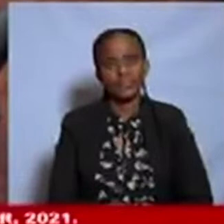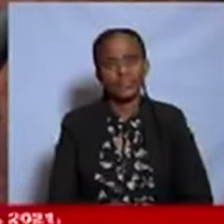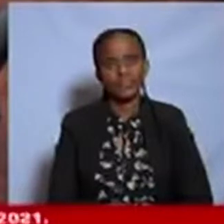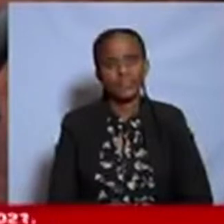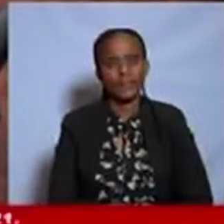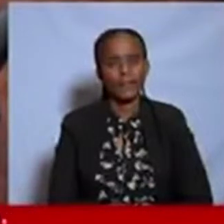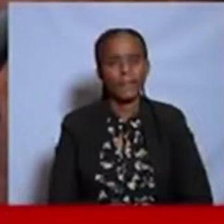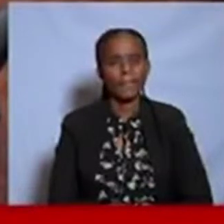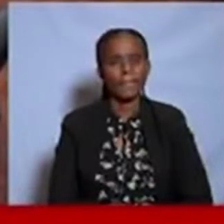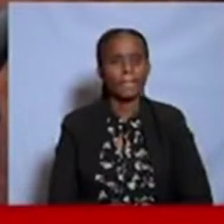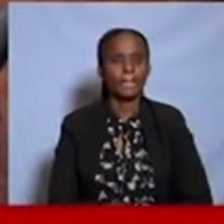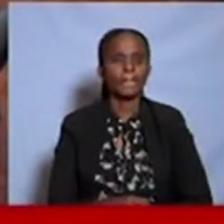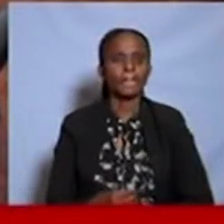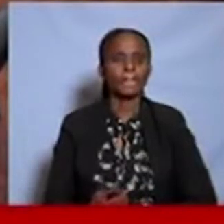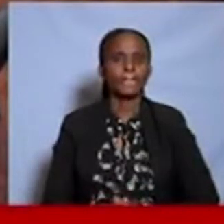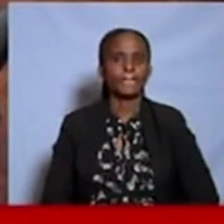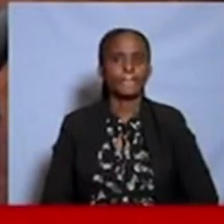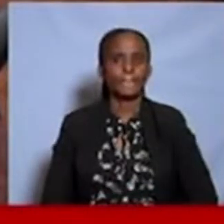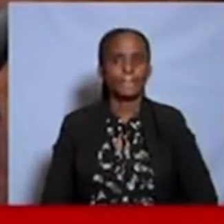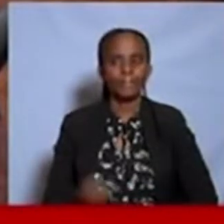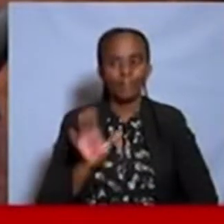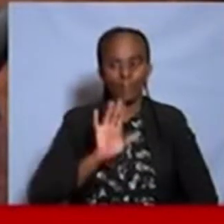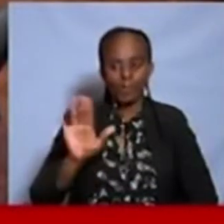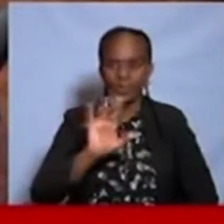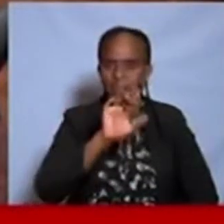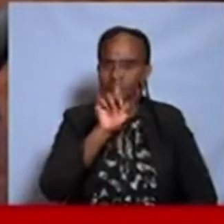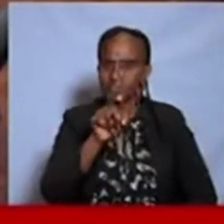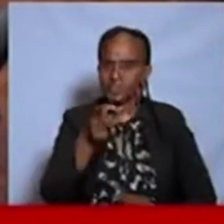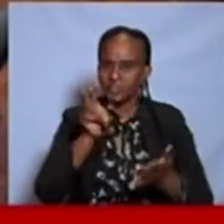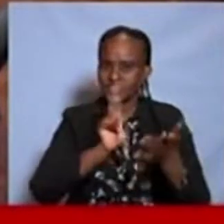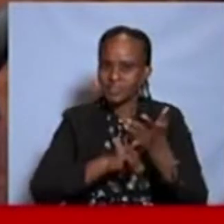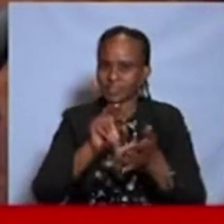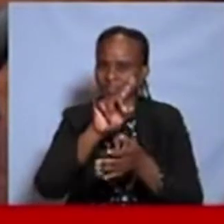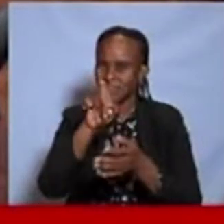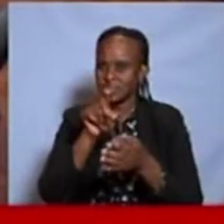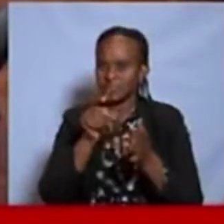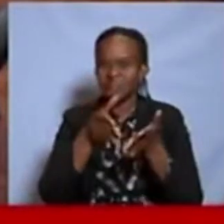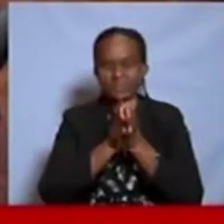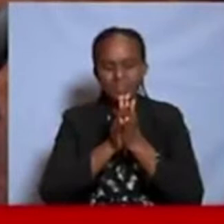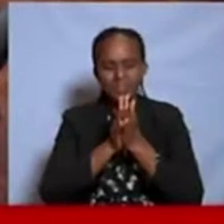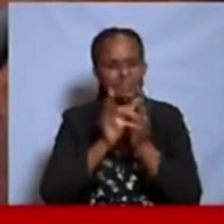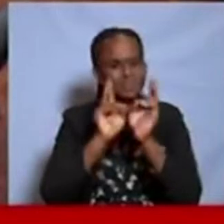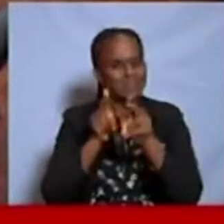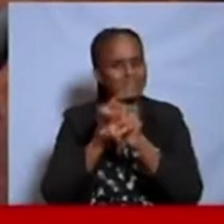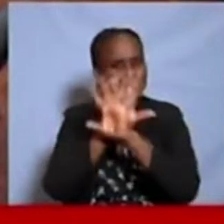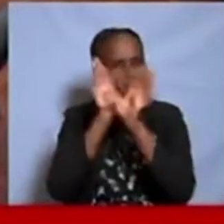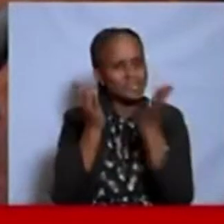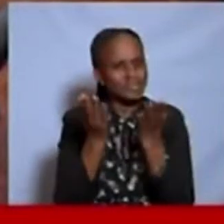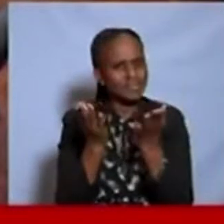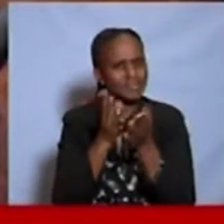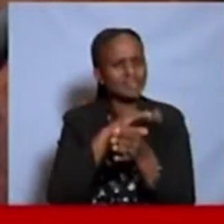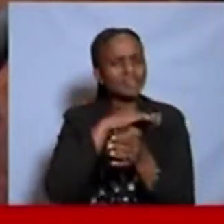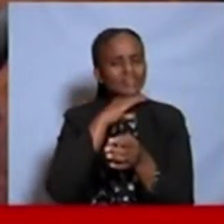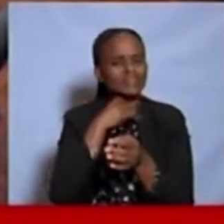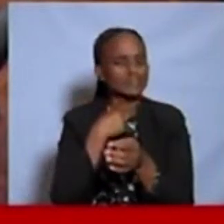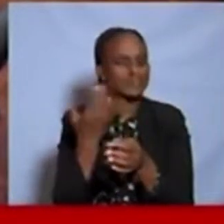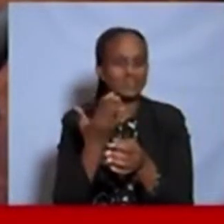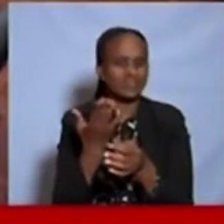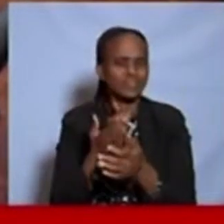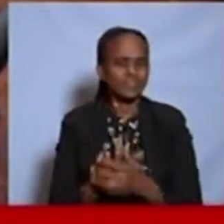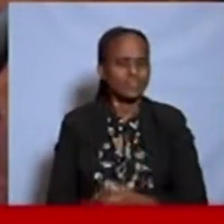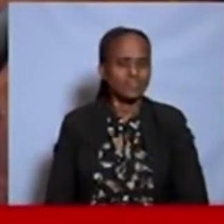No, I don't know. I think his question, may you repeat the question? I think it hasn't been answered adequately.